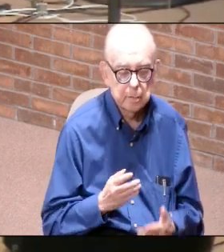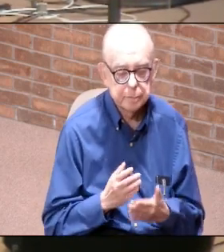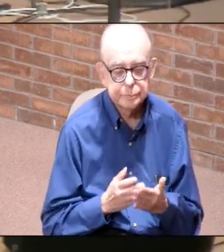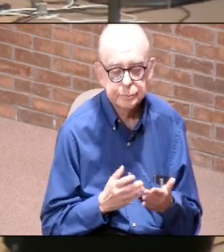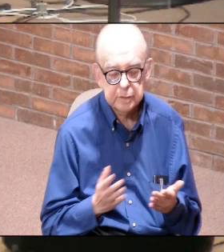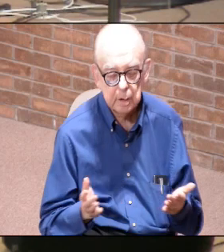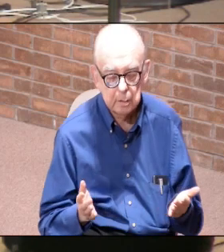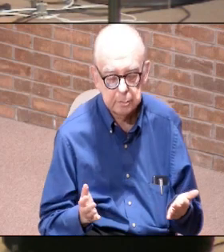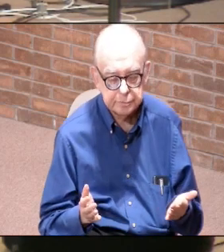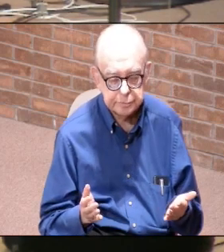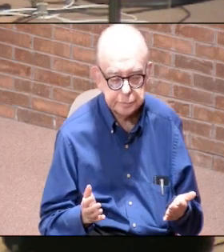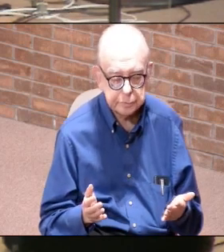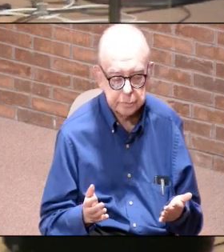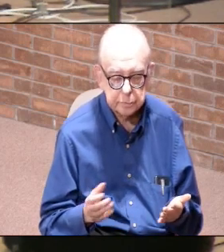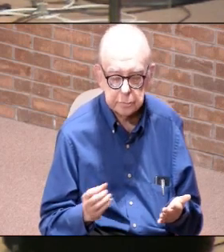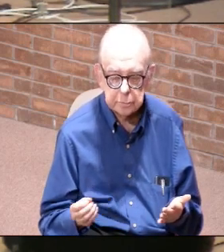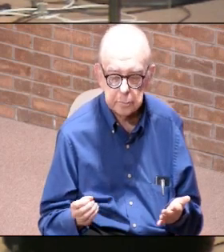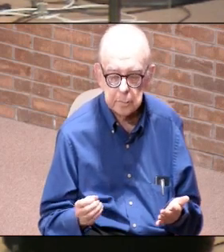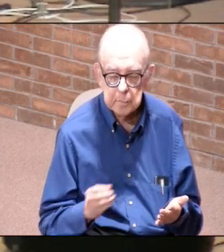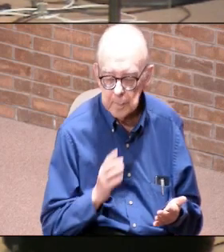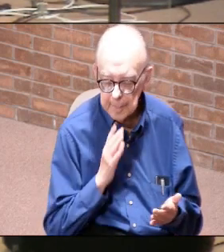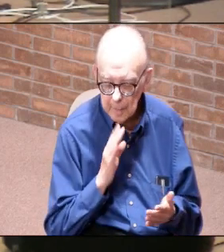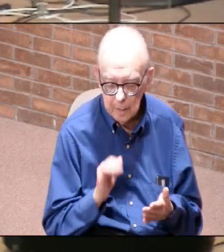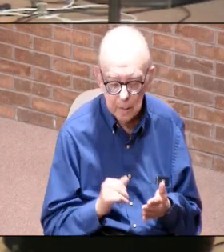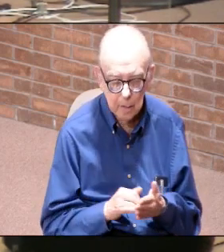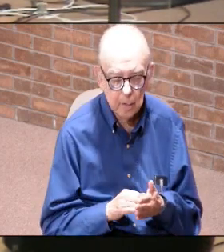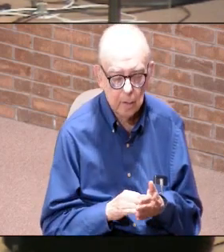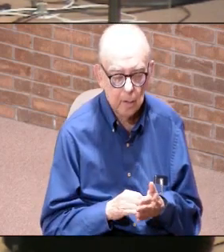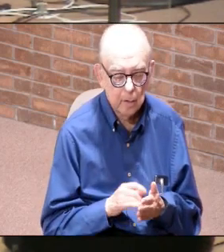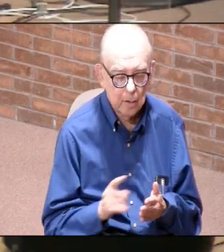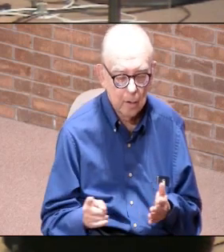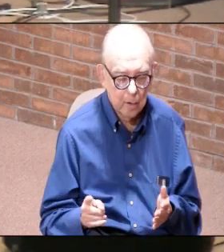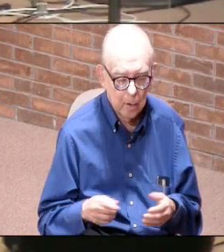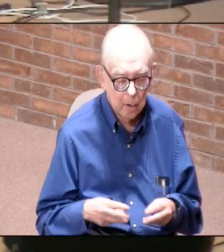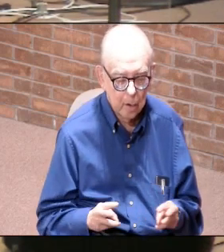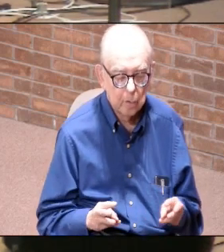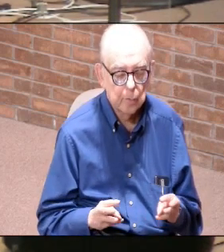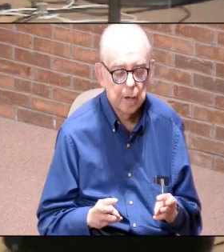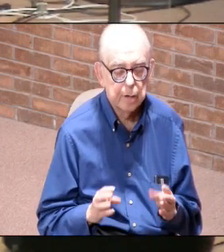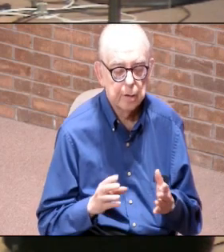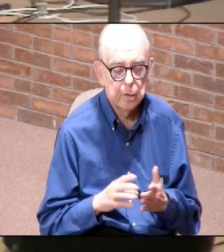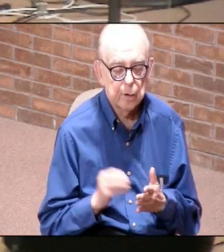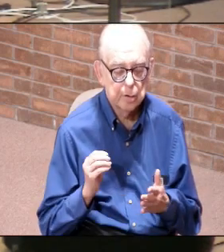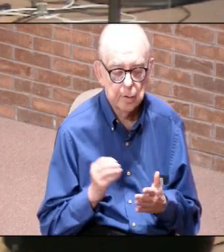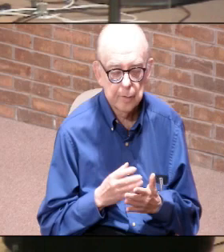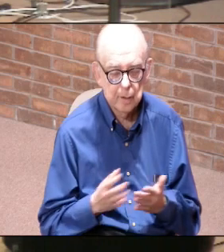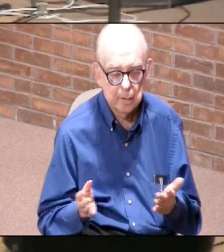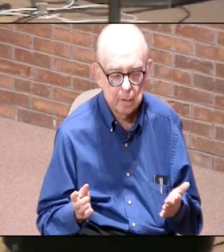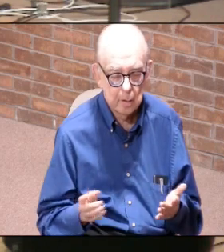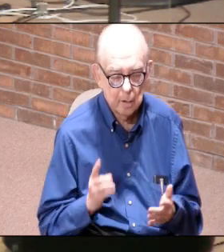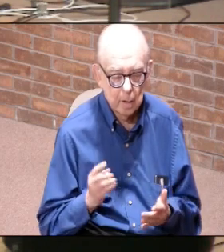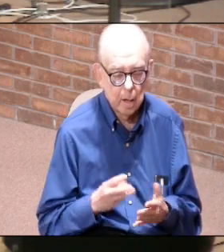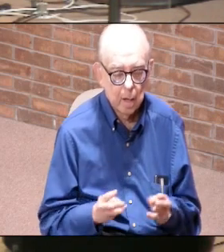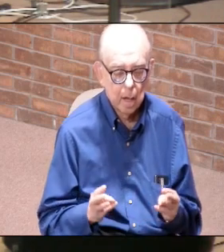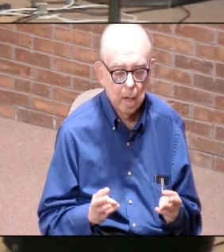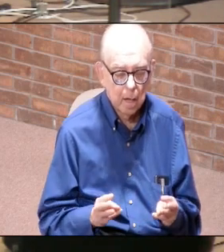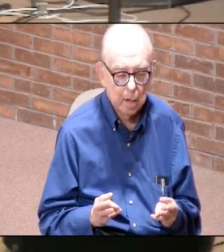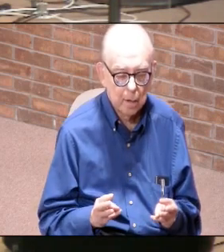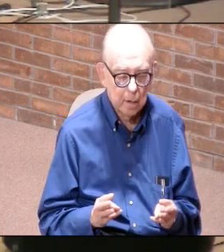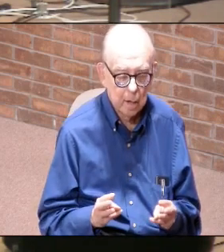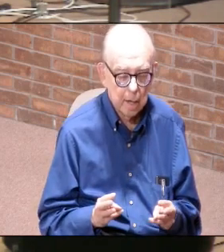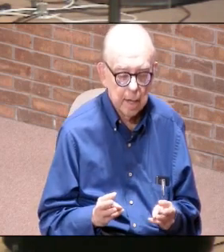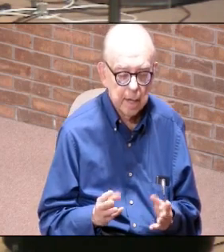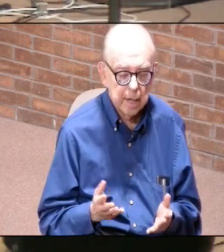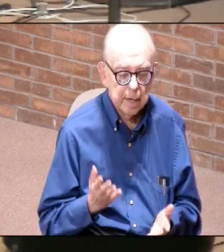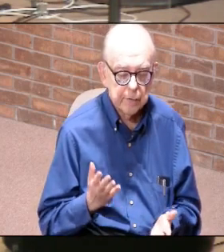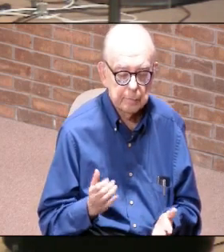things. And so we're going to talk about it. There are ways to learn things. One way is by